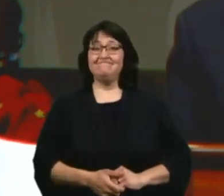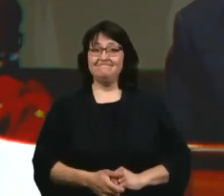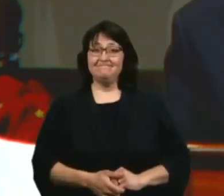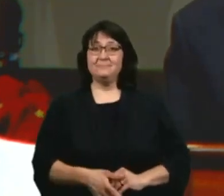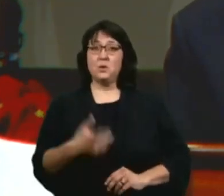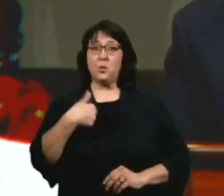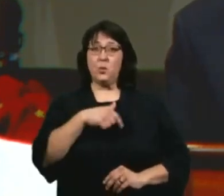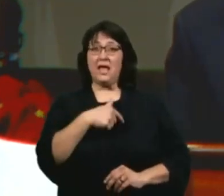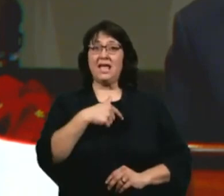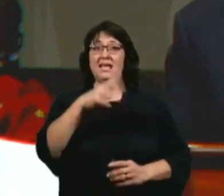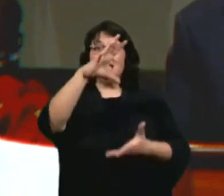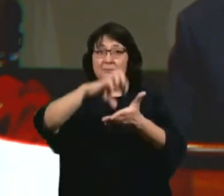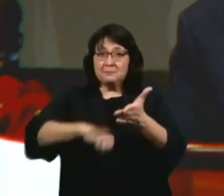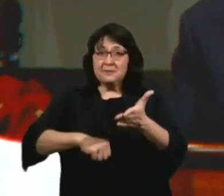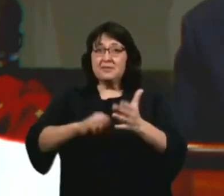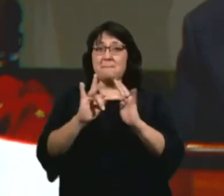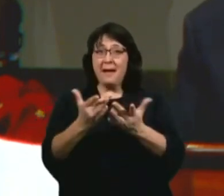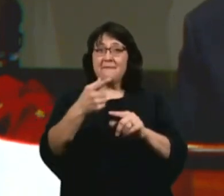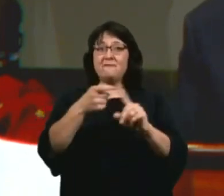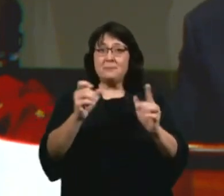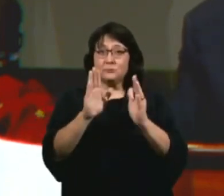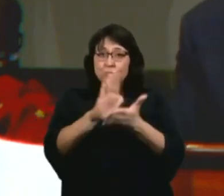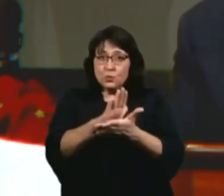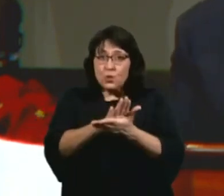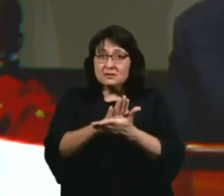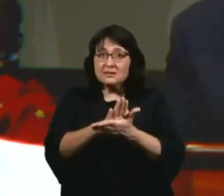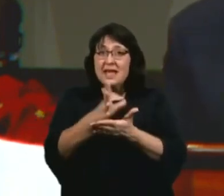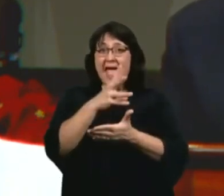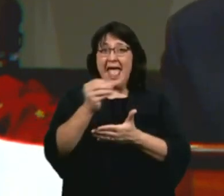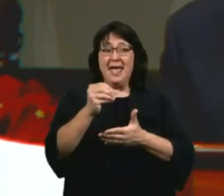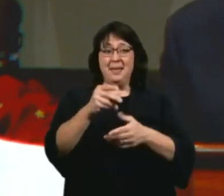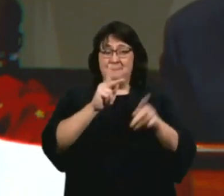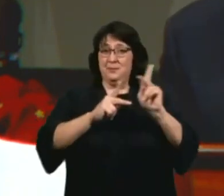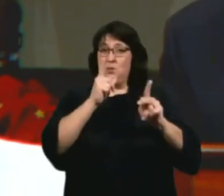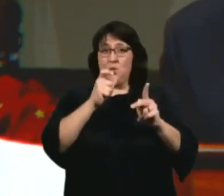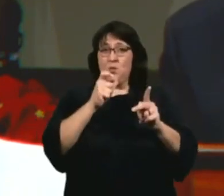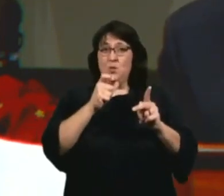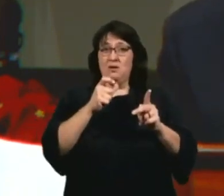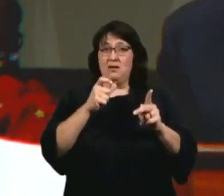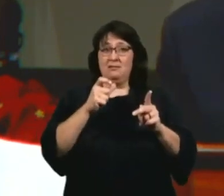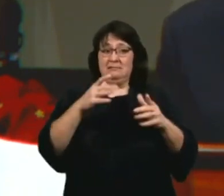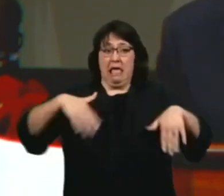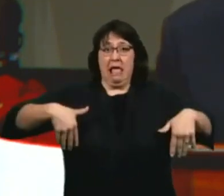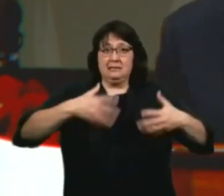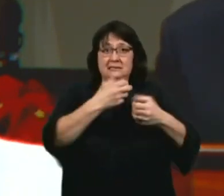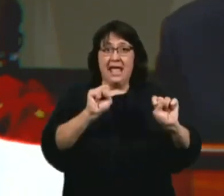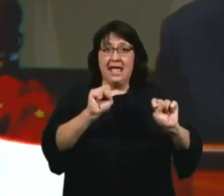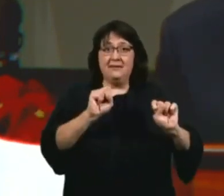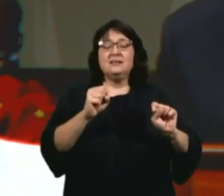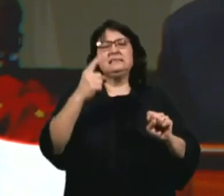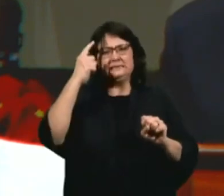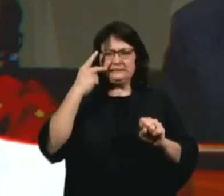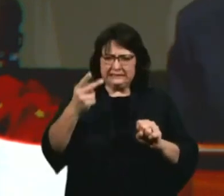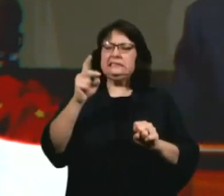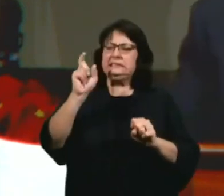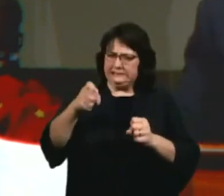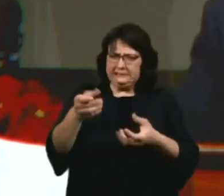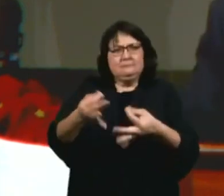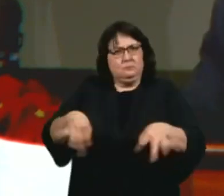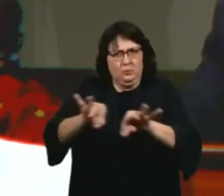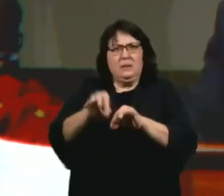And we're taking the Bible out of the schools while even pagan people are seeing the value of putting it back into the